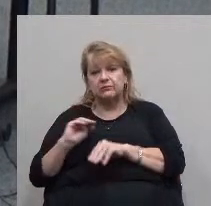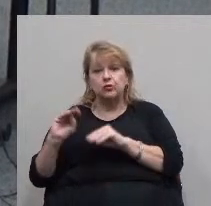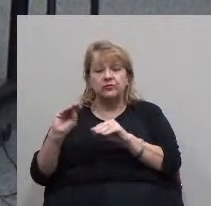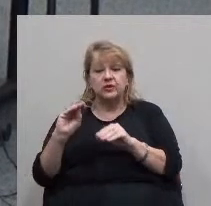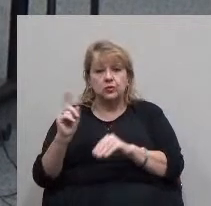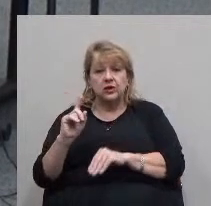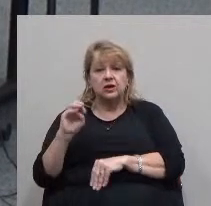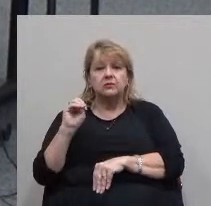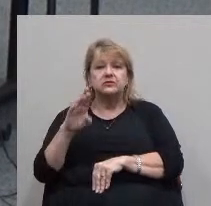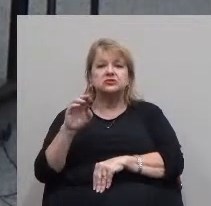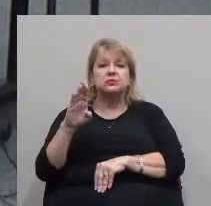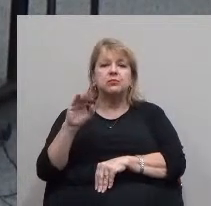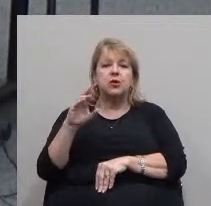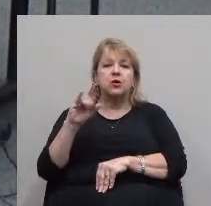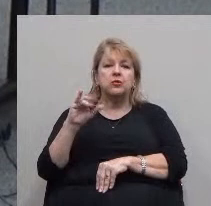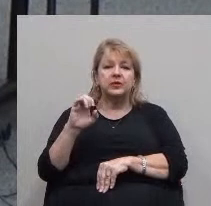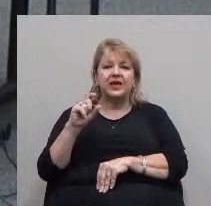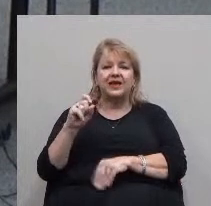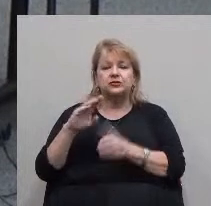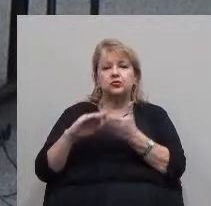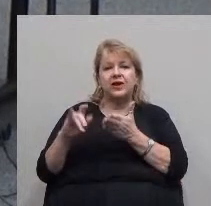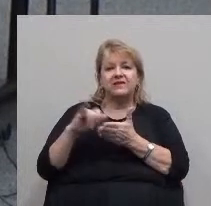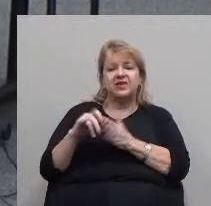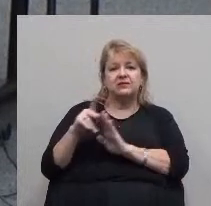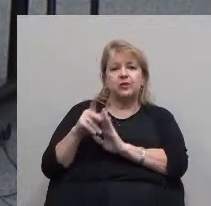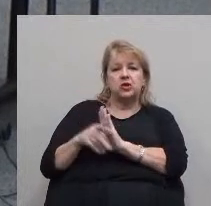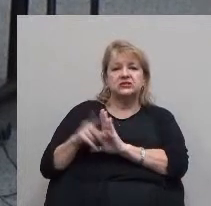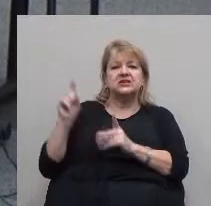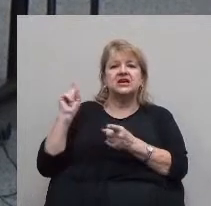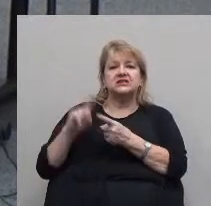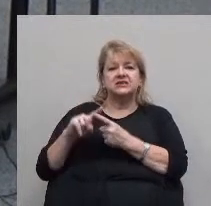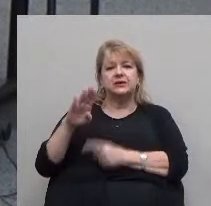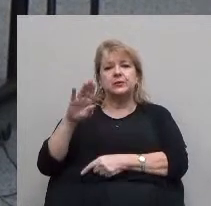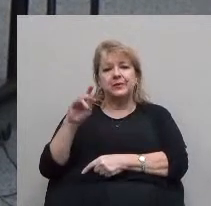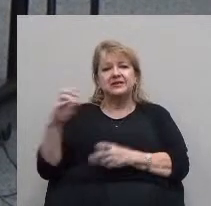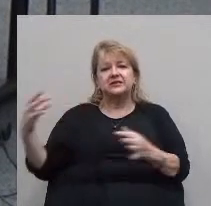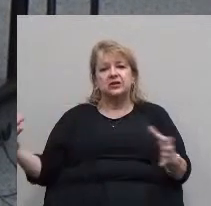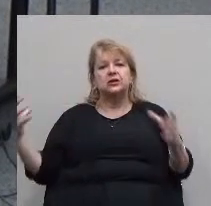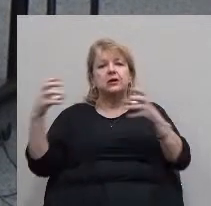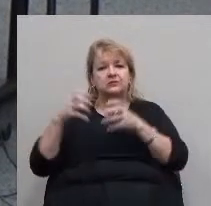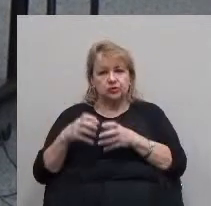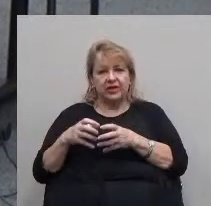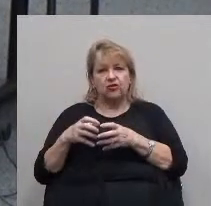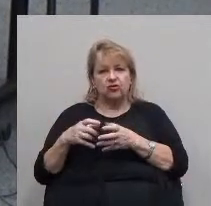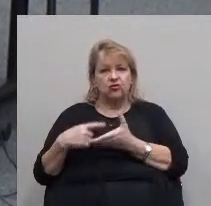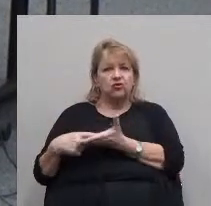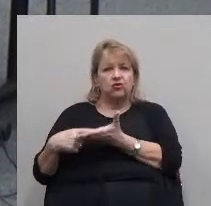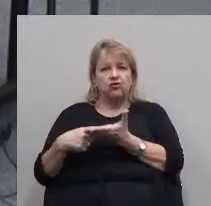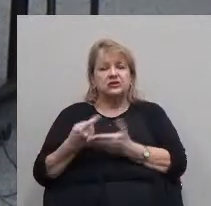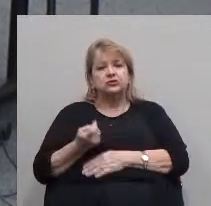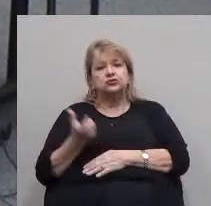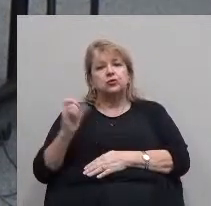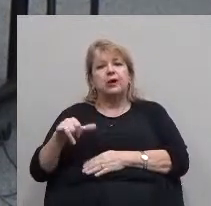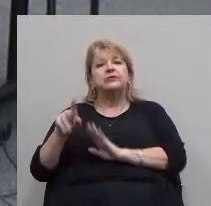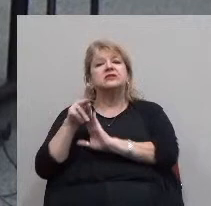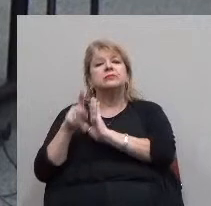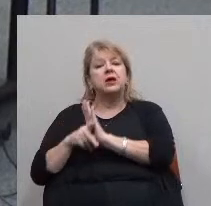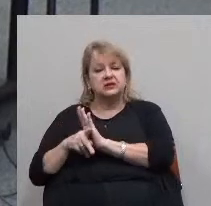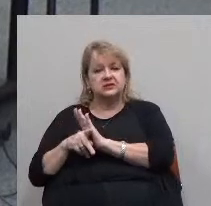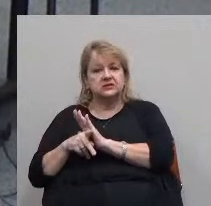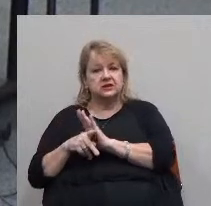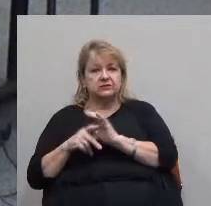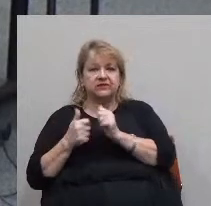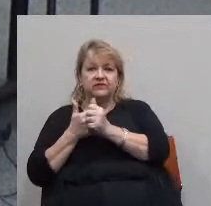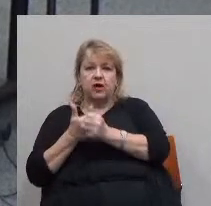movement where Mr. Garvey had to basically waive that policy until BESE could come together to do away with that.